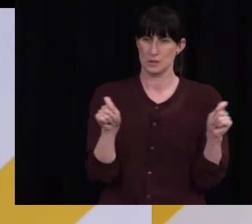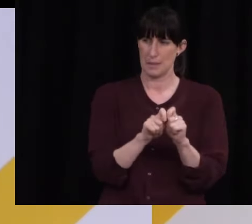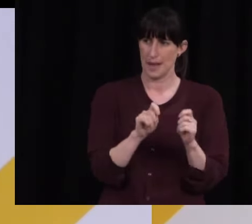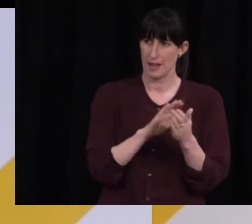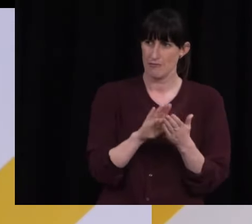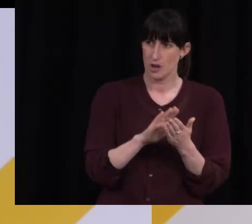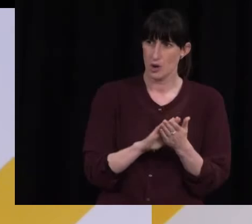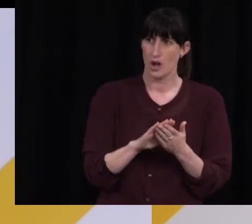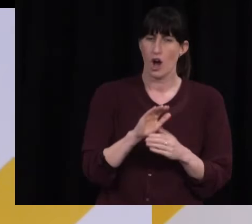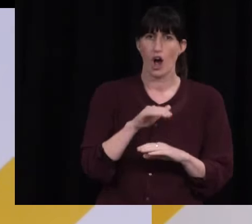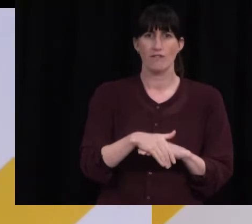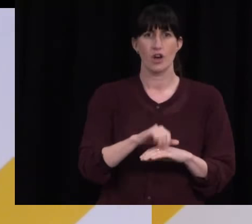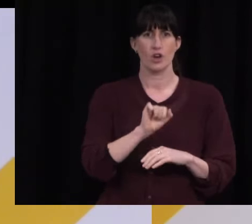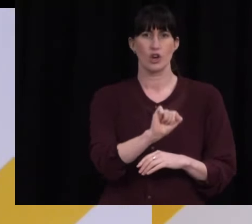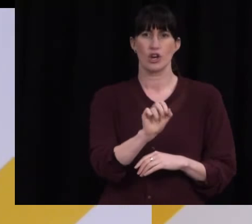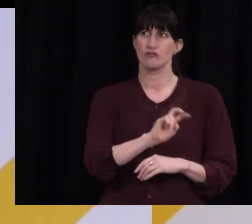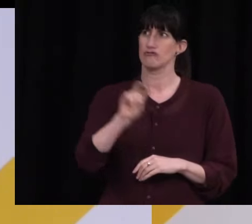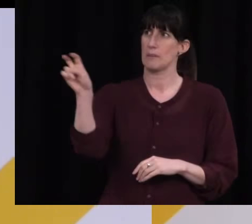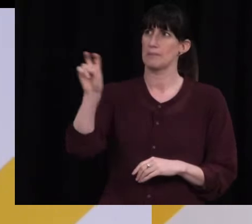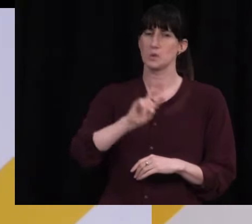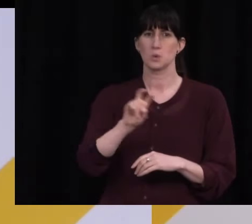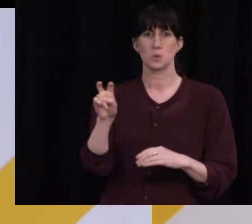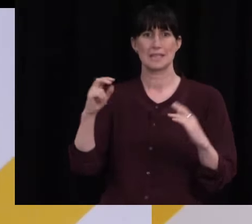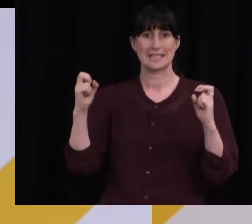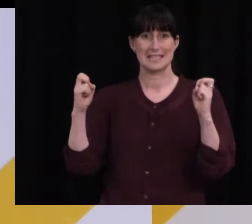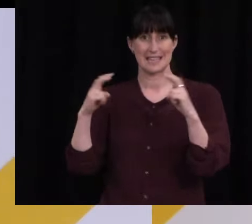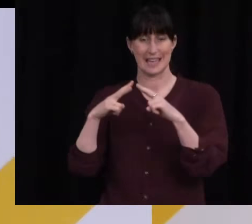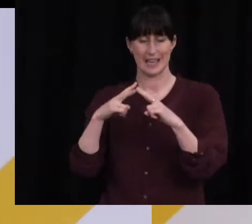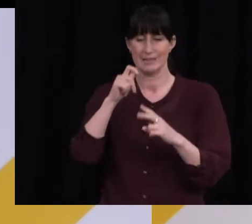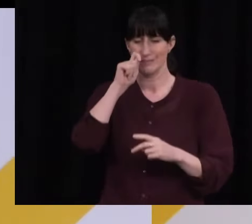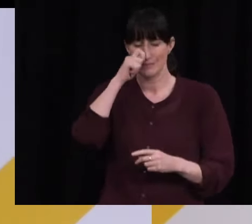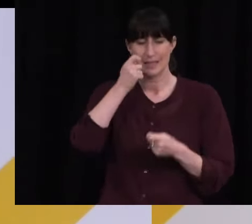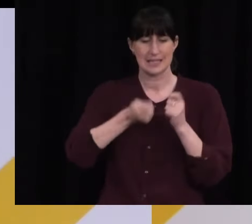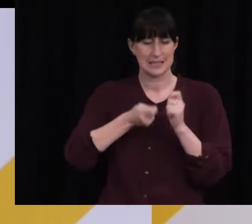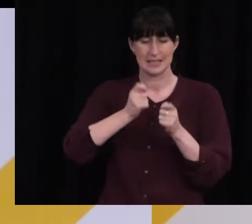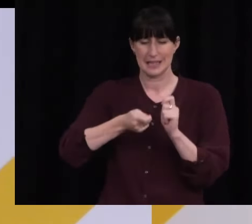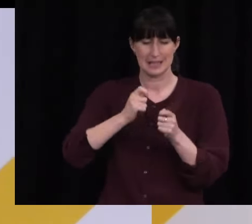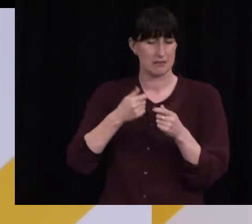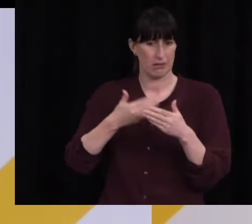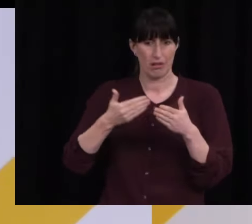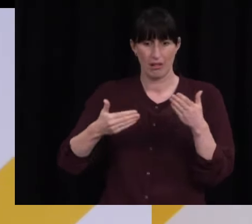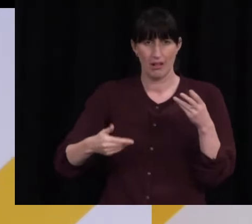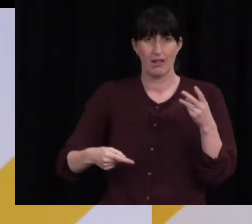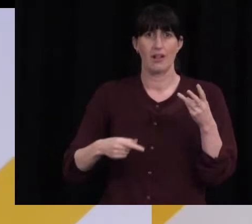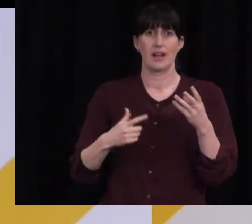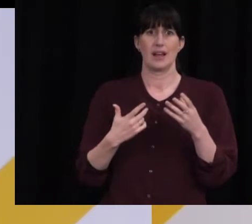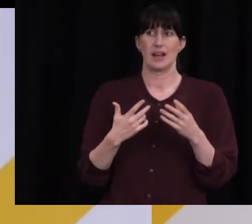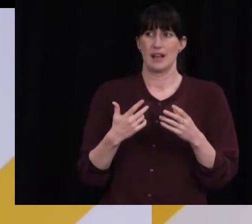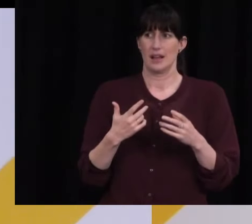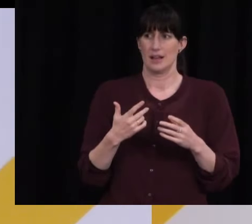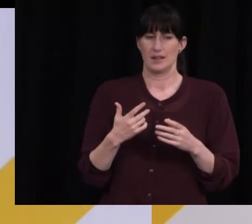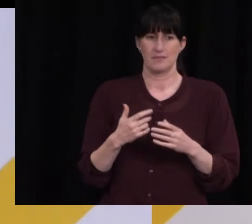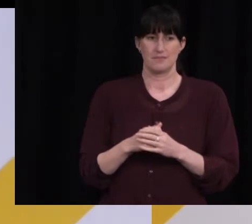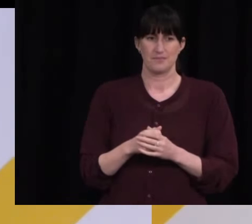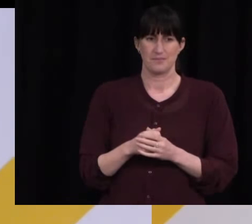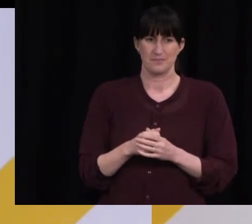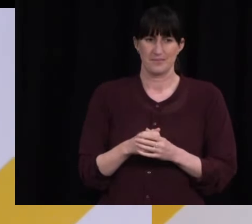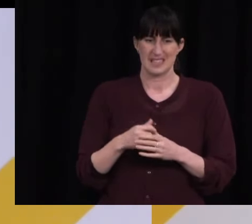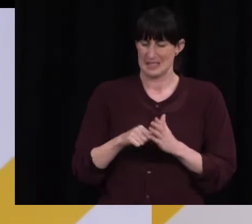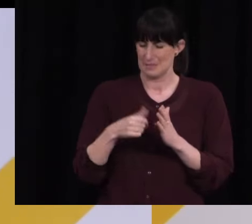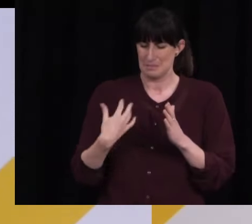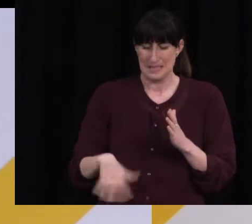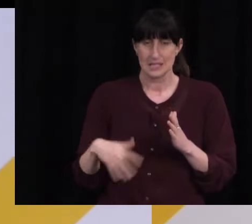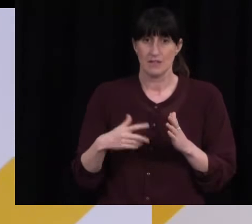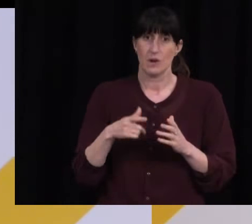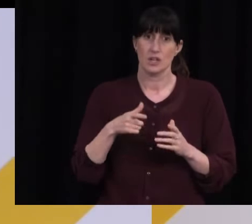trip to Sydney with extensive testing and locations and drivers and all that kind of stuff, and wants to